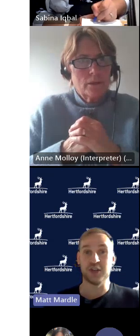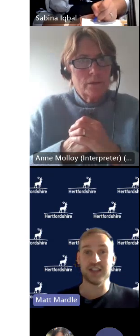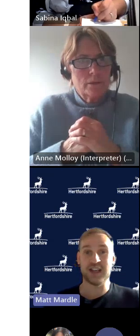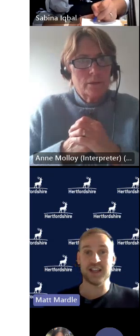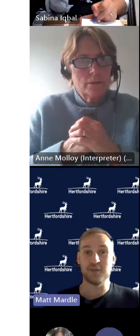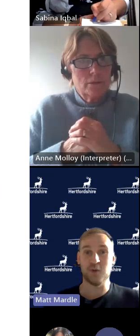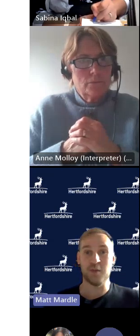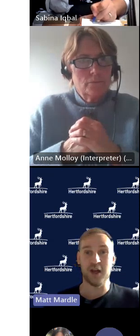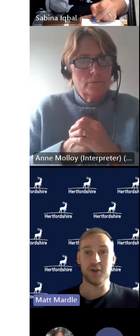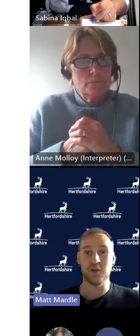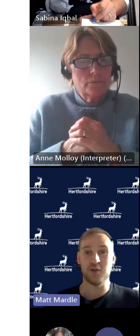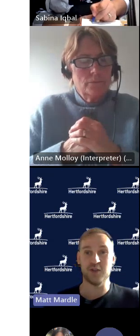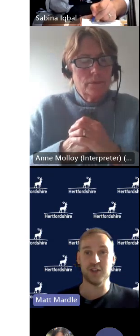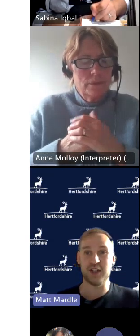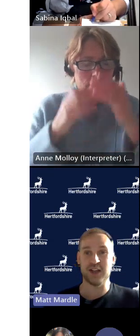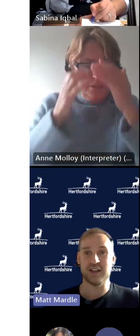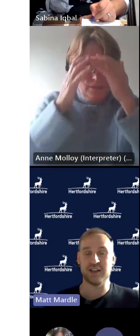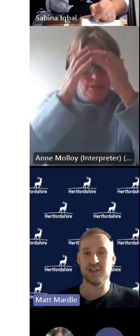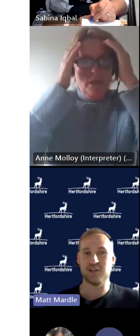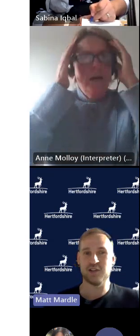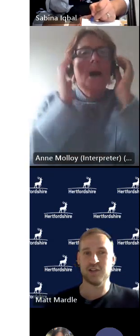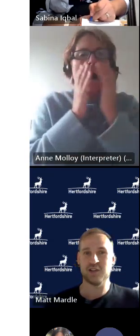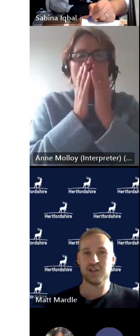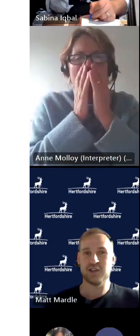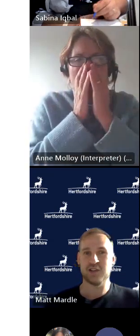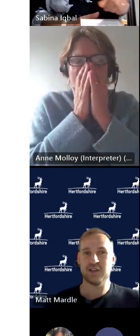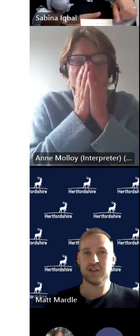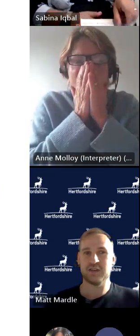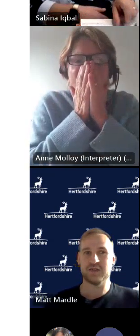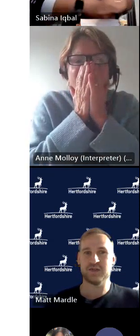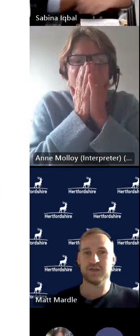Do you want to take this one, Michael, or should I?